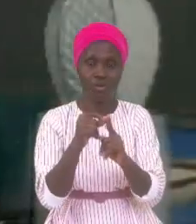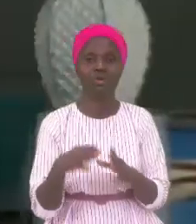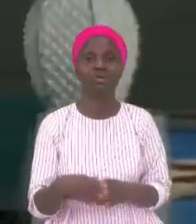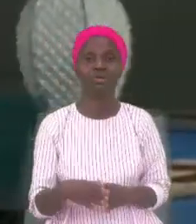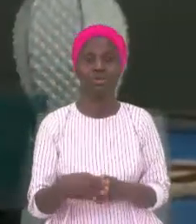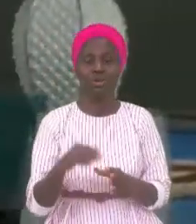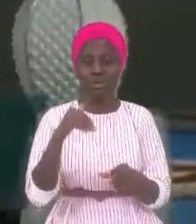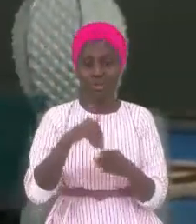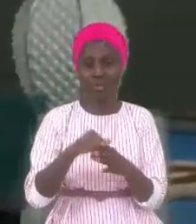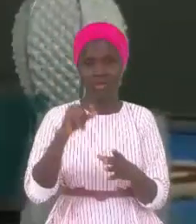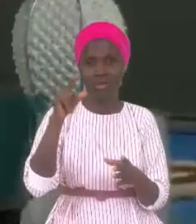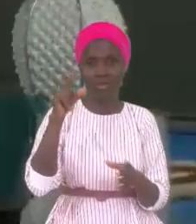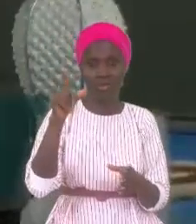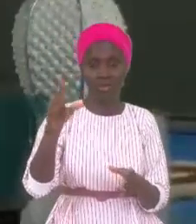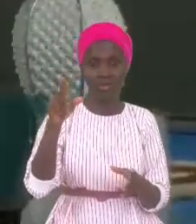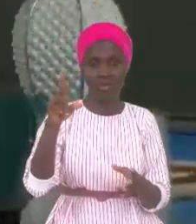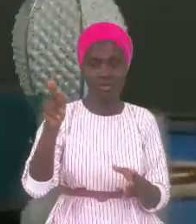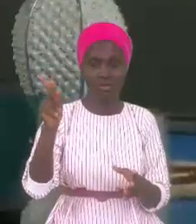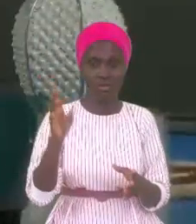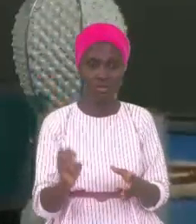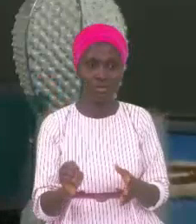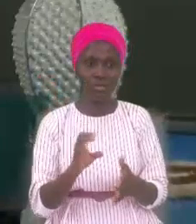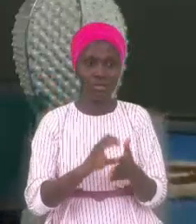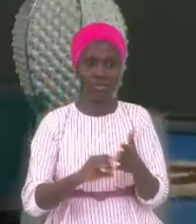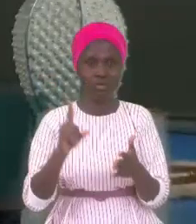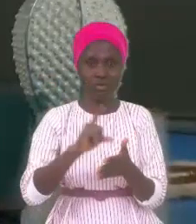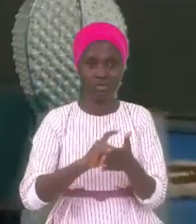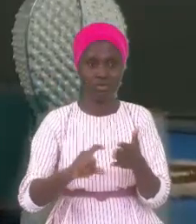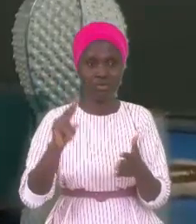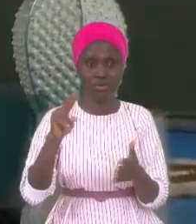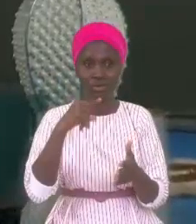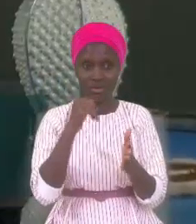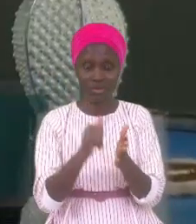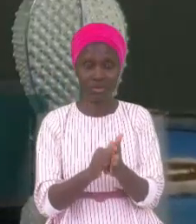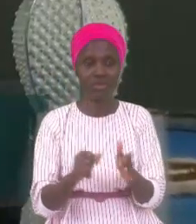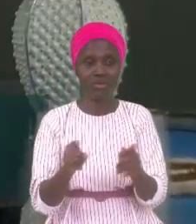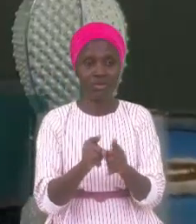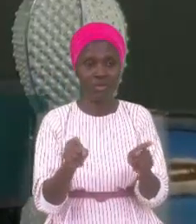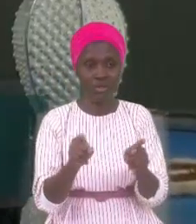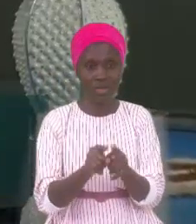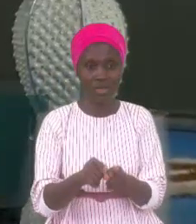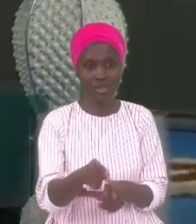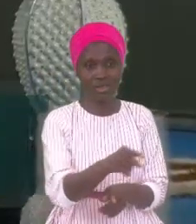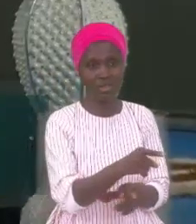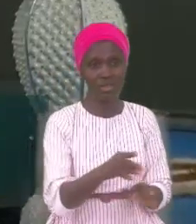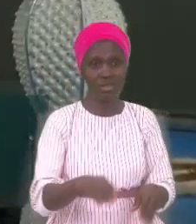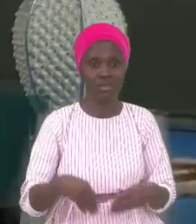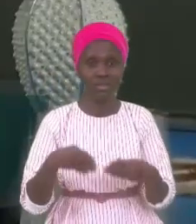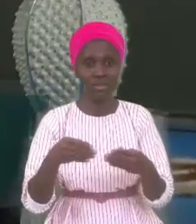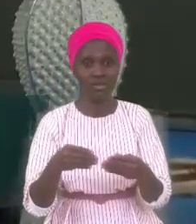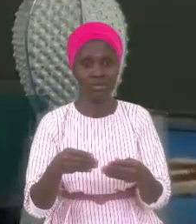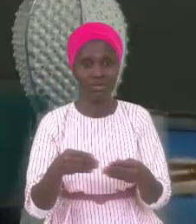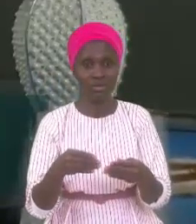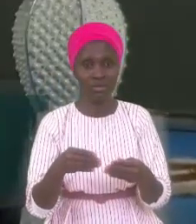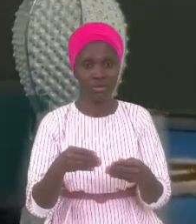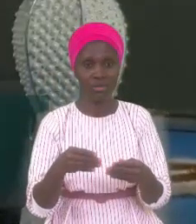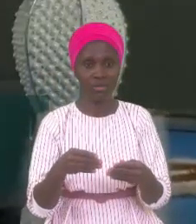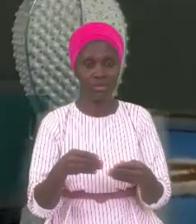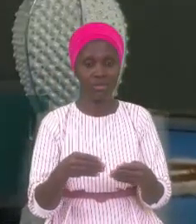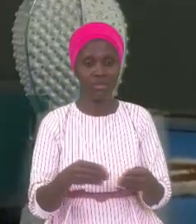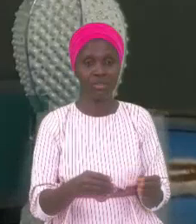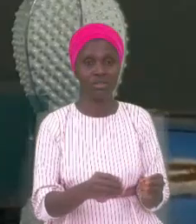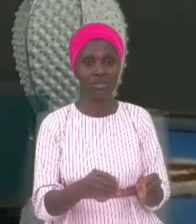says, even as they delivered them unto us, which from the beginning